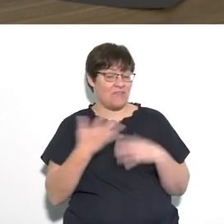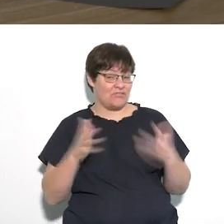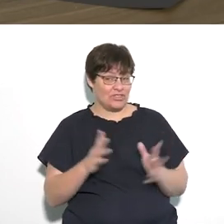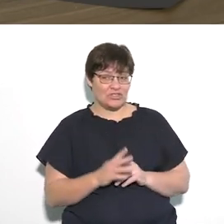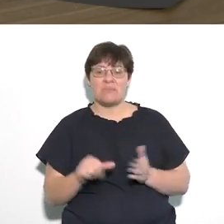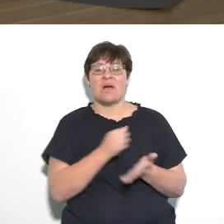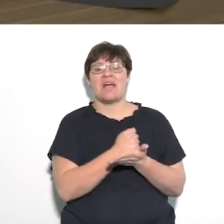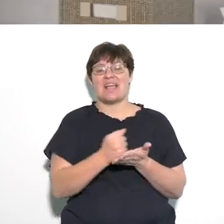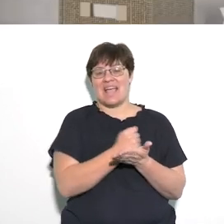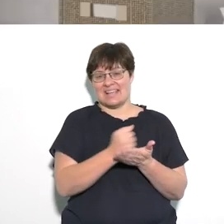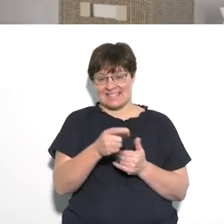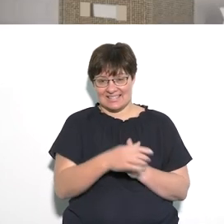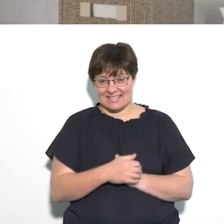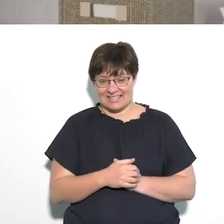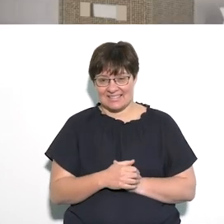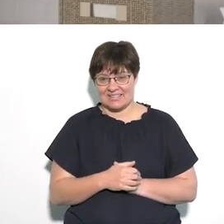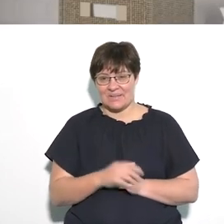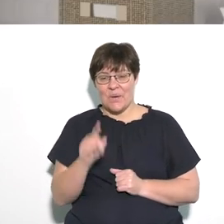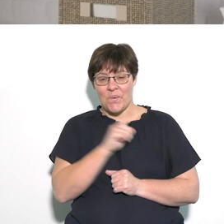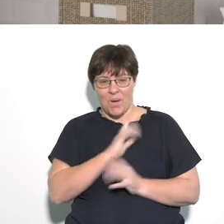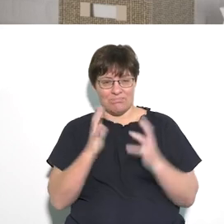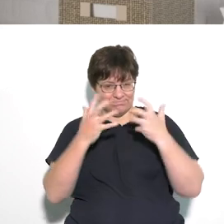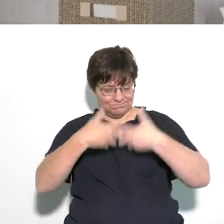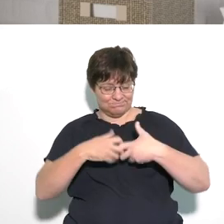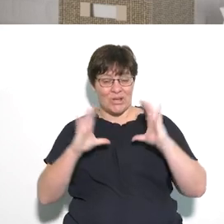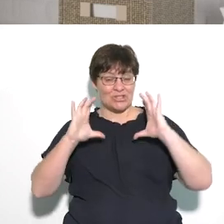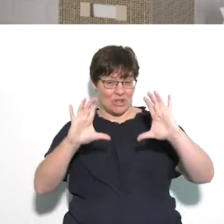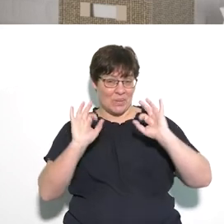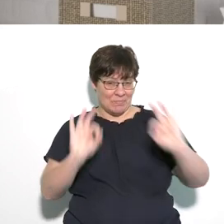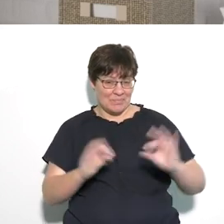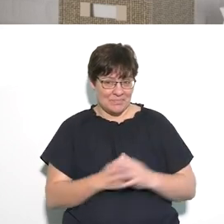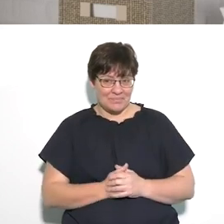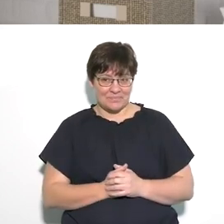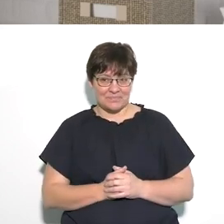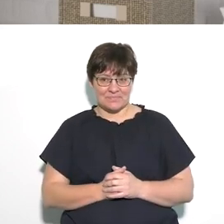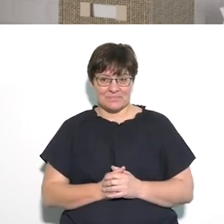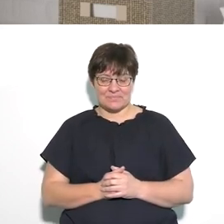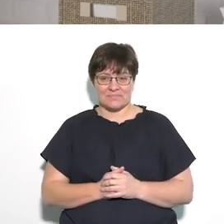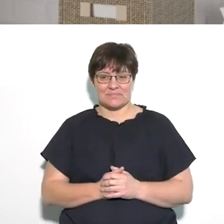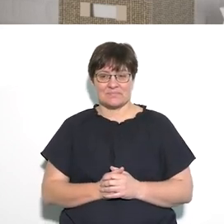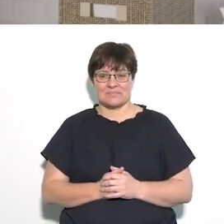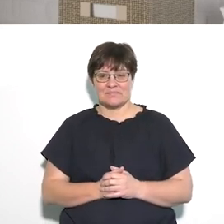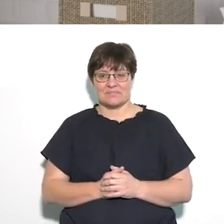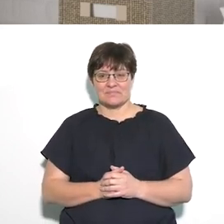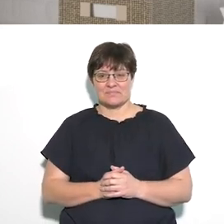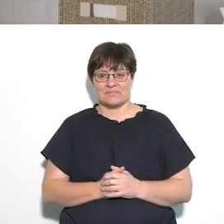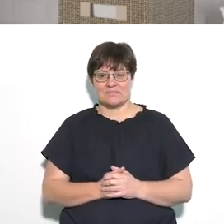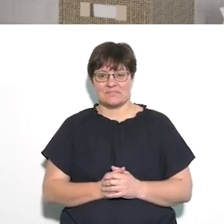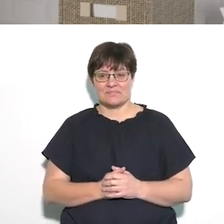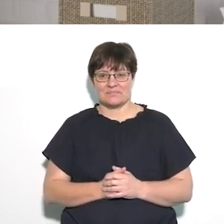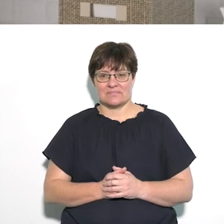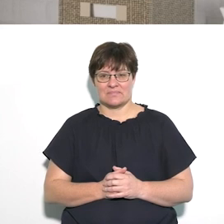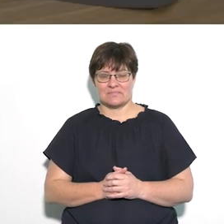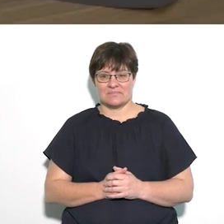already, so I'm going to stick those down because they fit my circles. So here I go, I stick